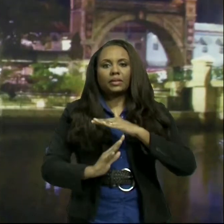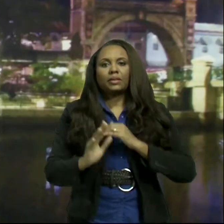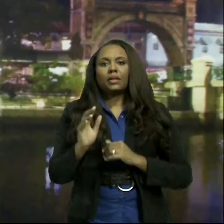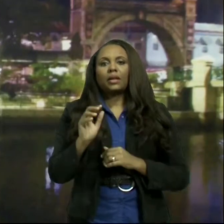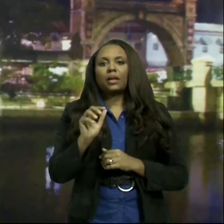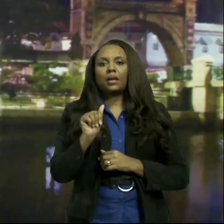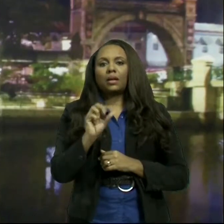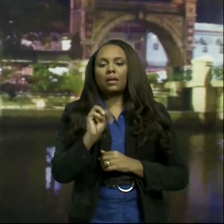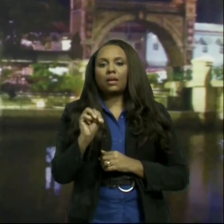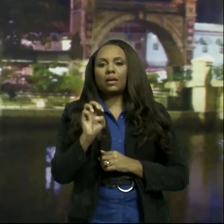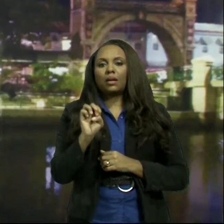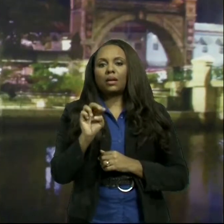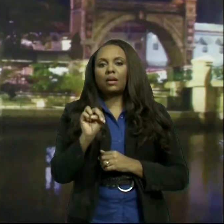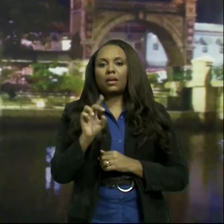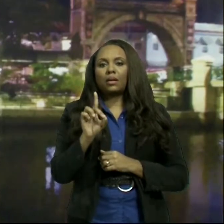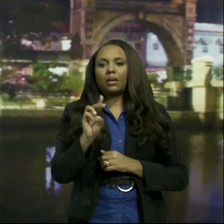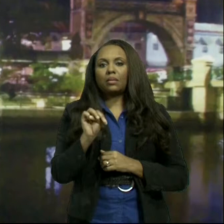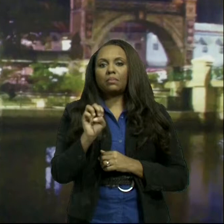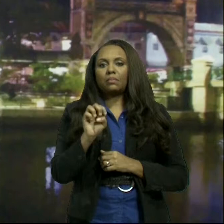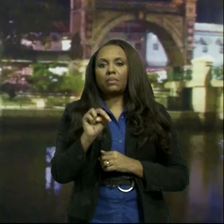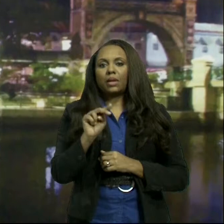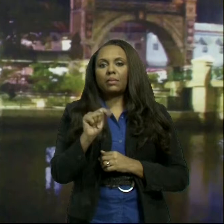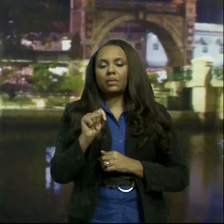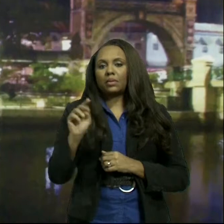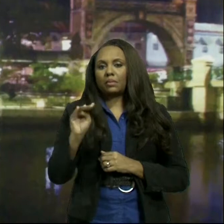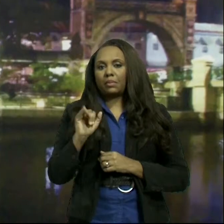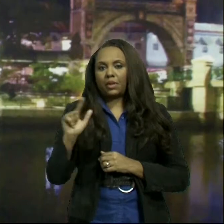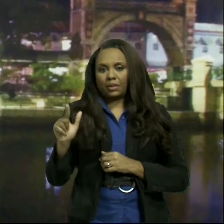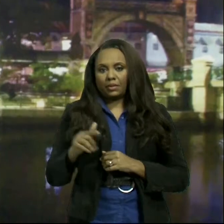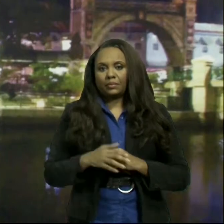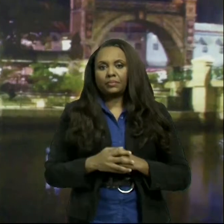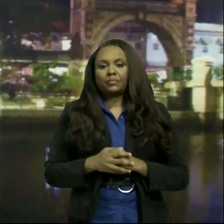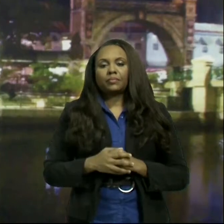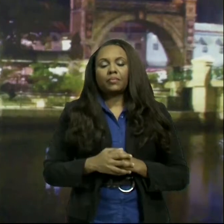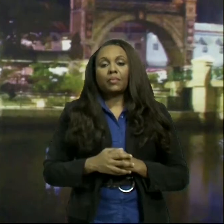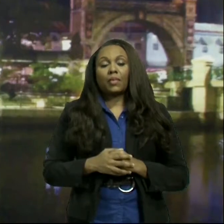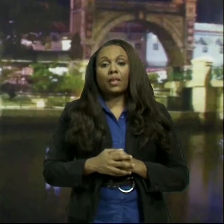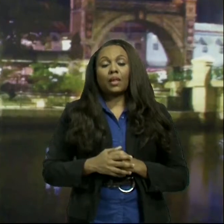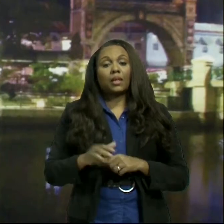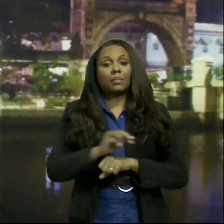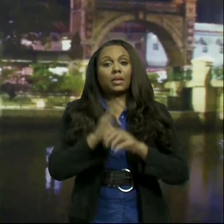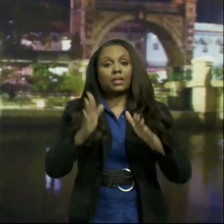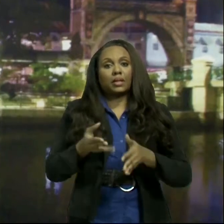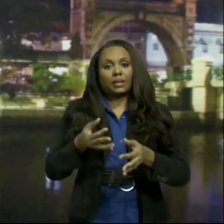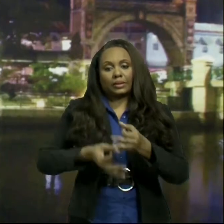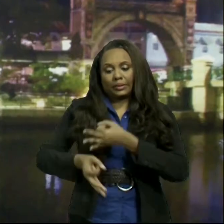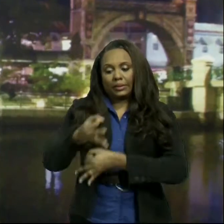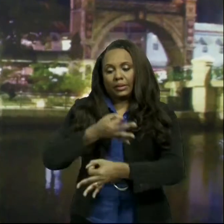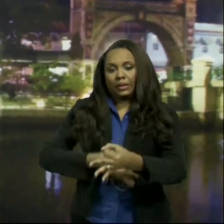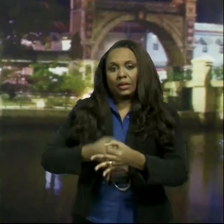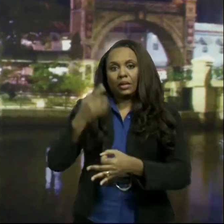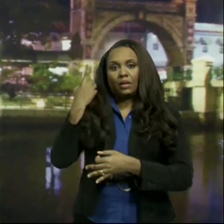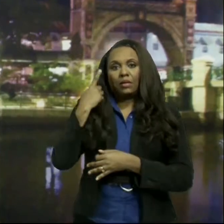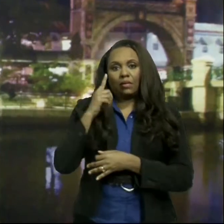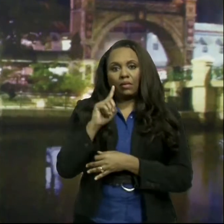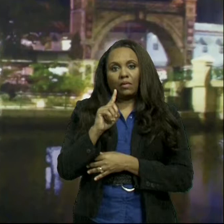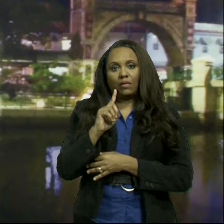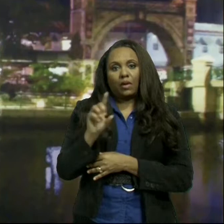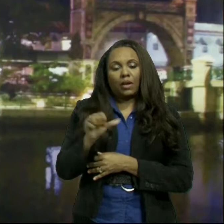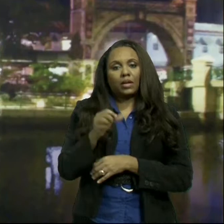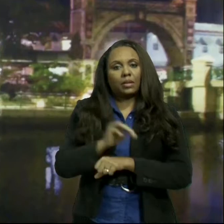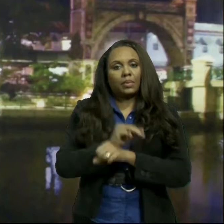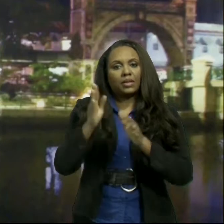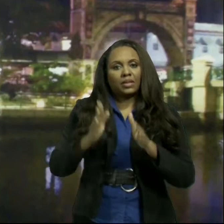the upper house. Senator Moore is standing in for Leader of Government Business in the Senate, Dr. Jerome Walcott, who is away on